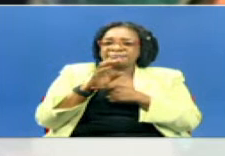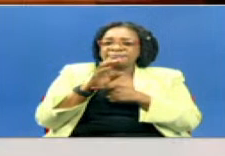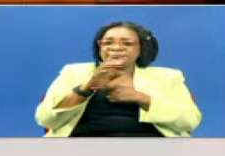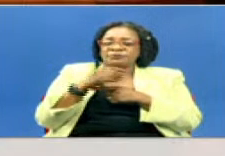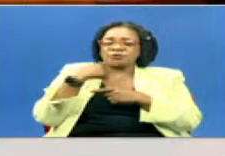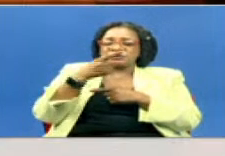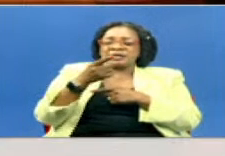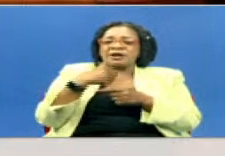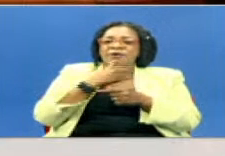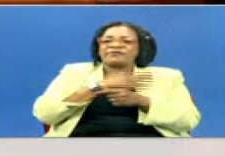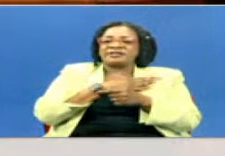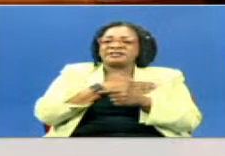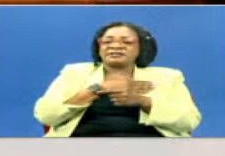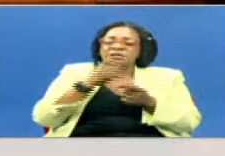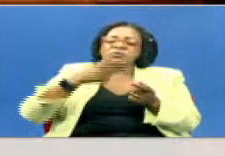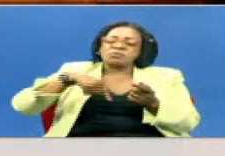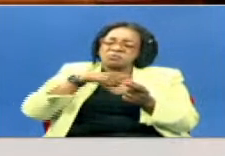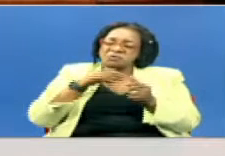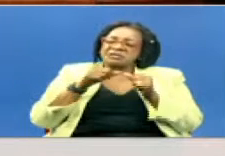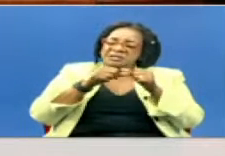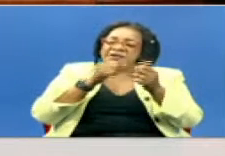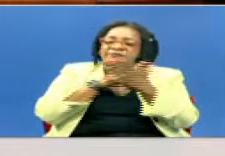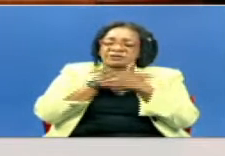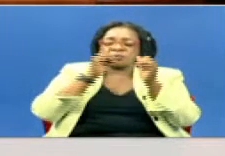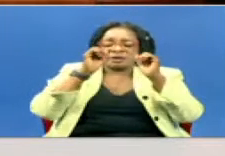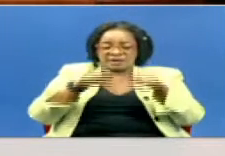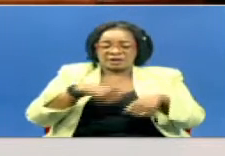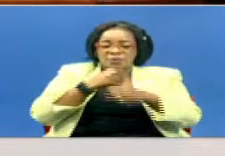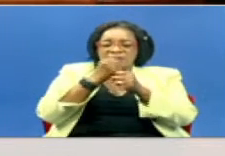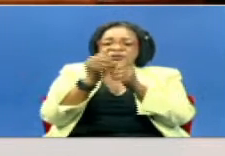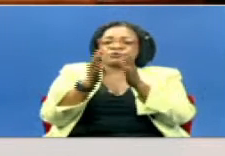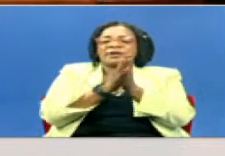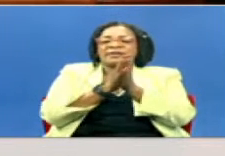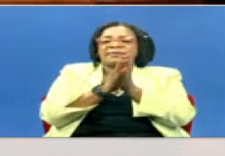friends, we are still friends. We can still work together in the